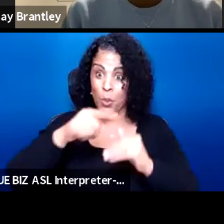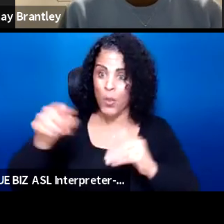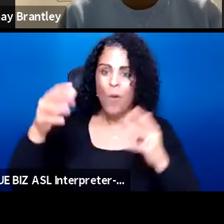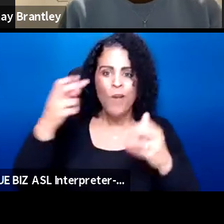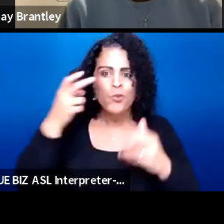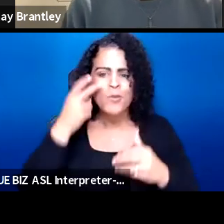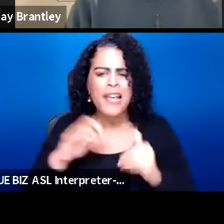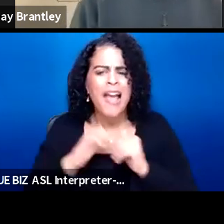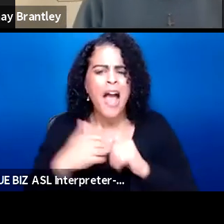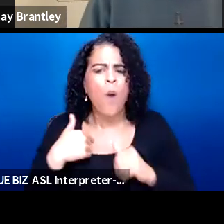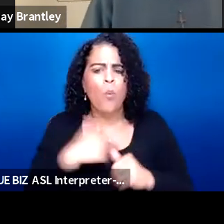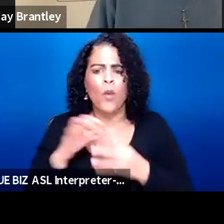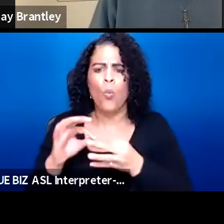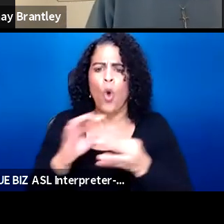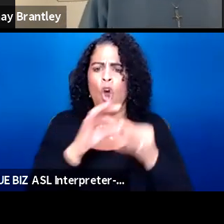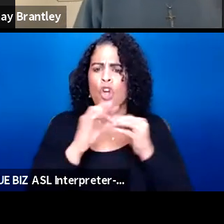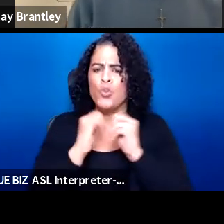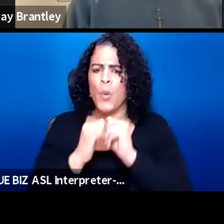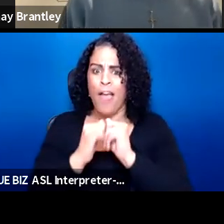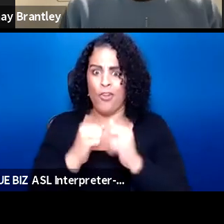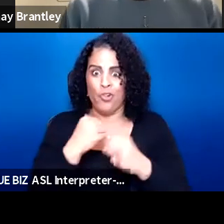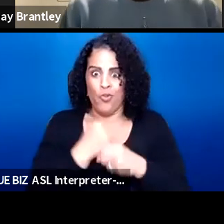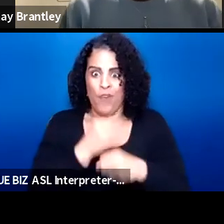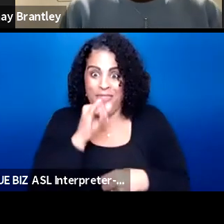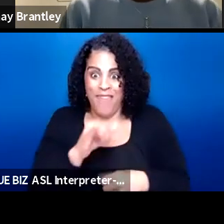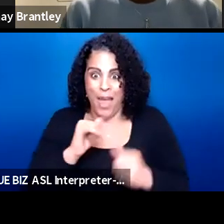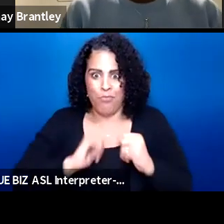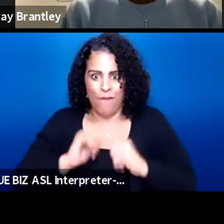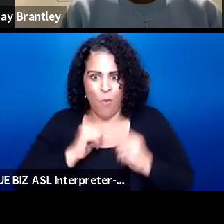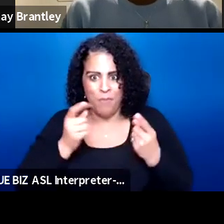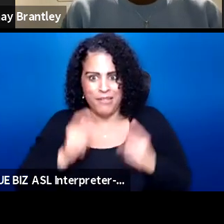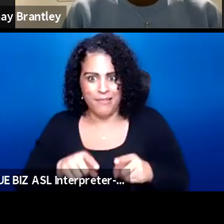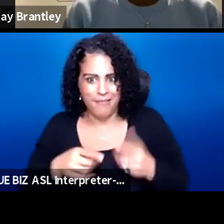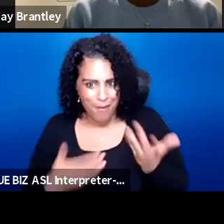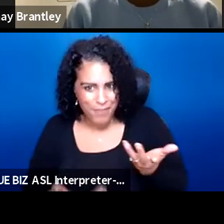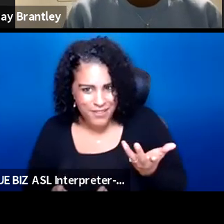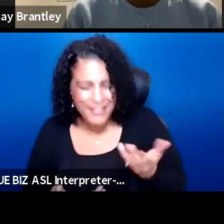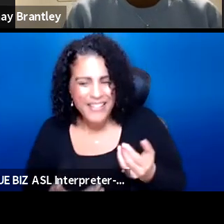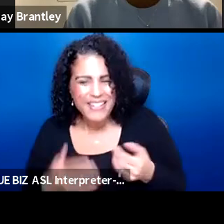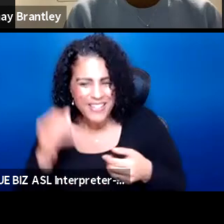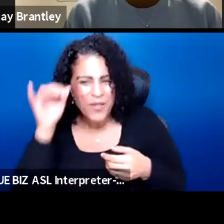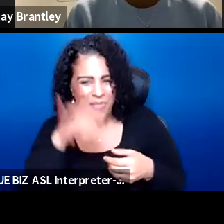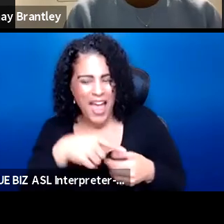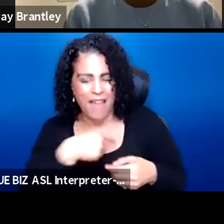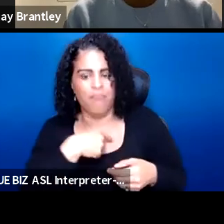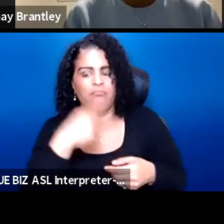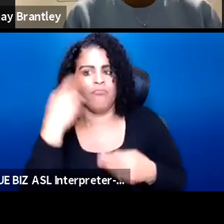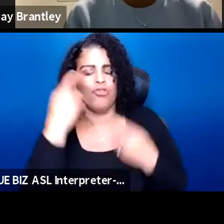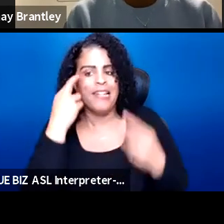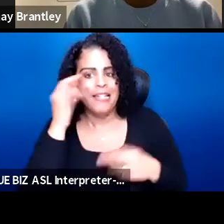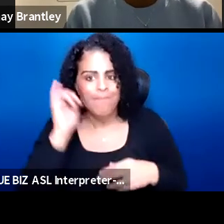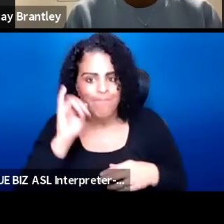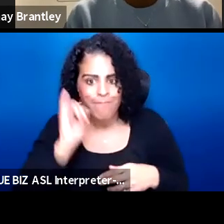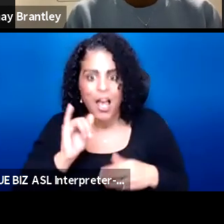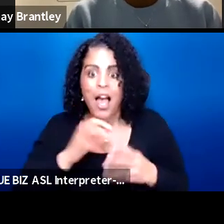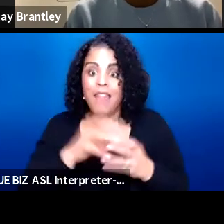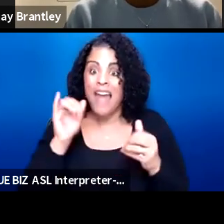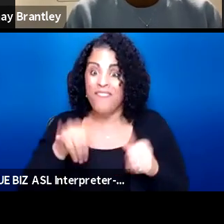how do we work together to create this performance? And so I've come to realize that a lot of that